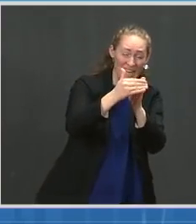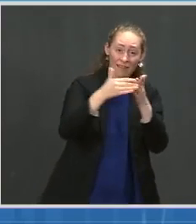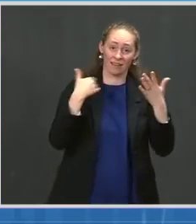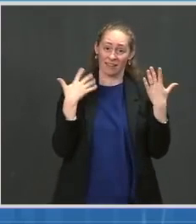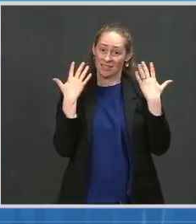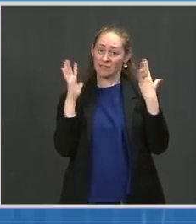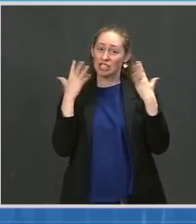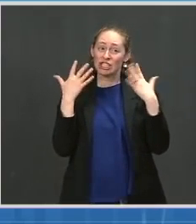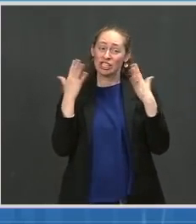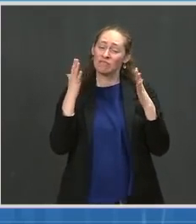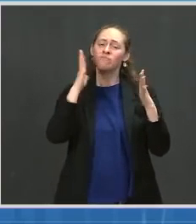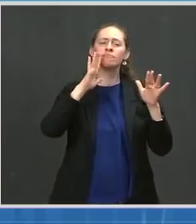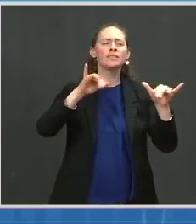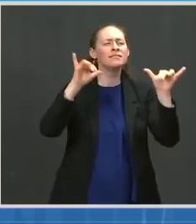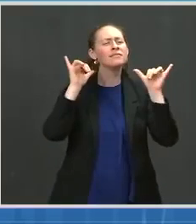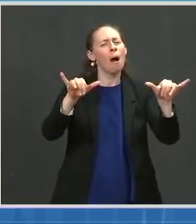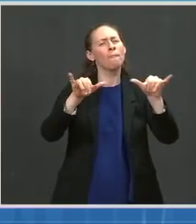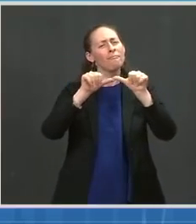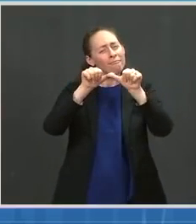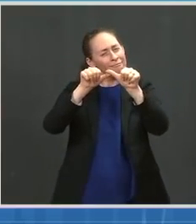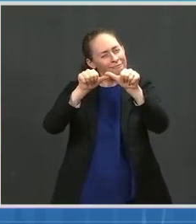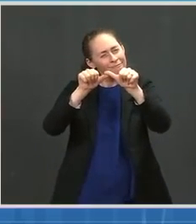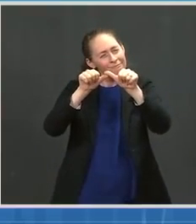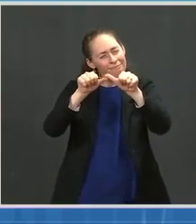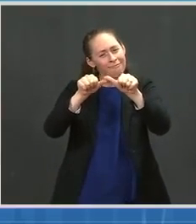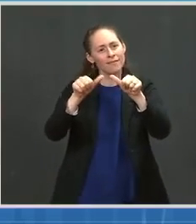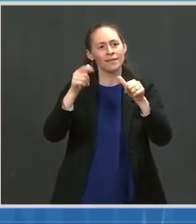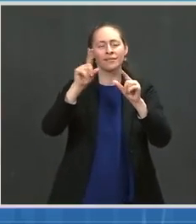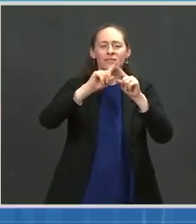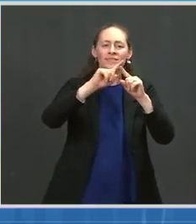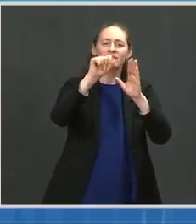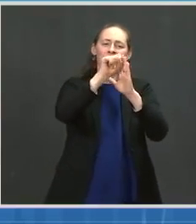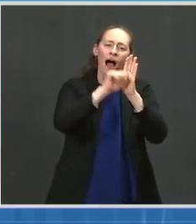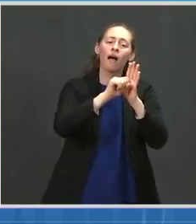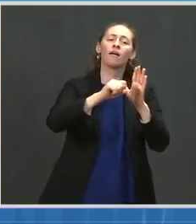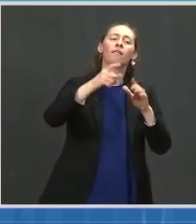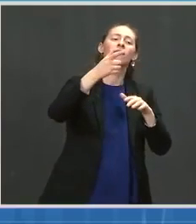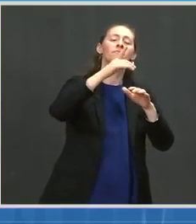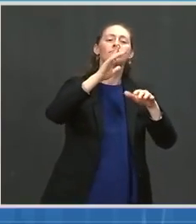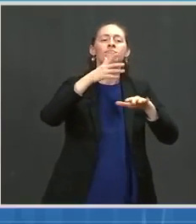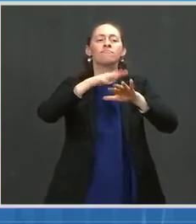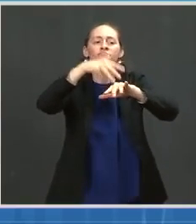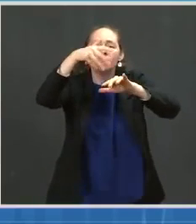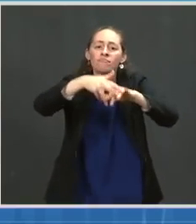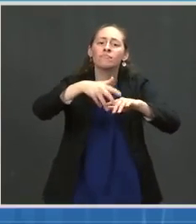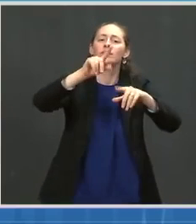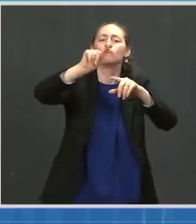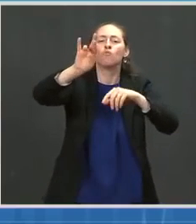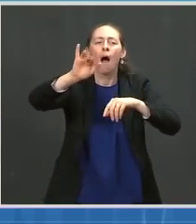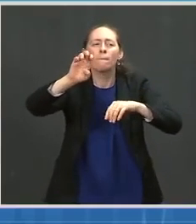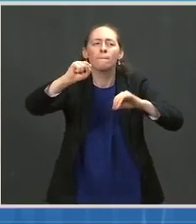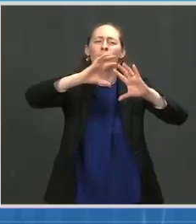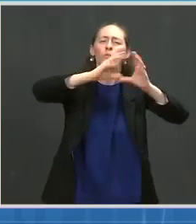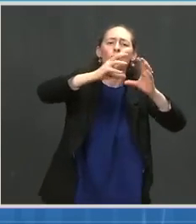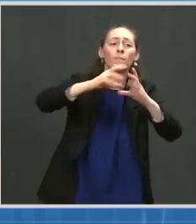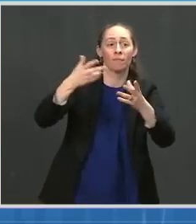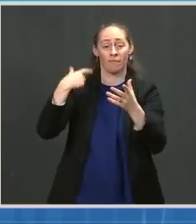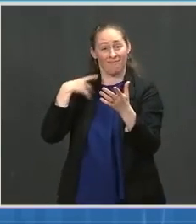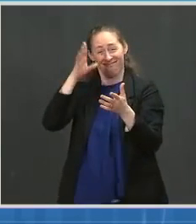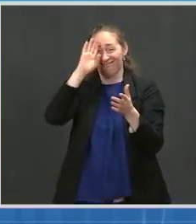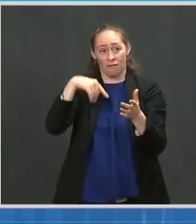get doses out to states, tribes, and territories and through our federal channels as soon as they're made available.